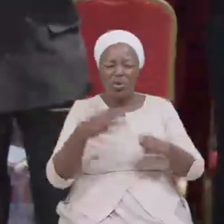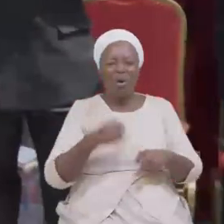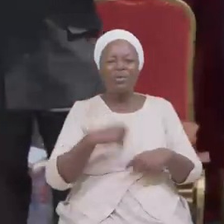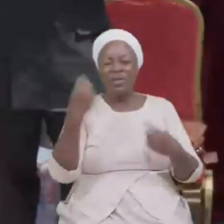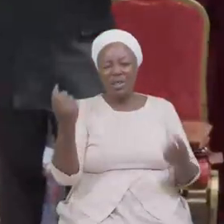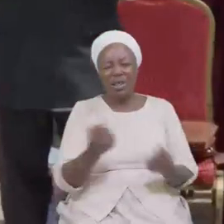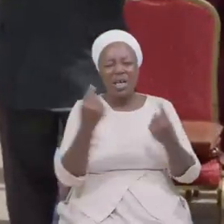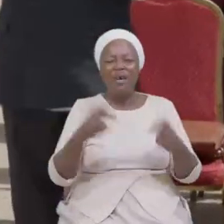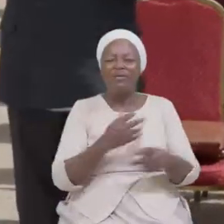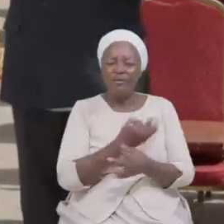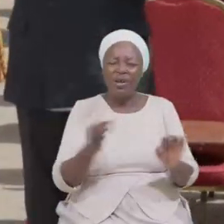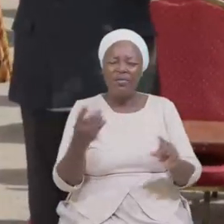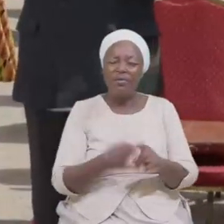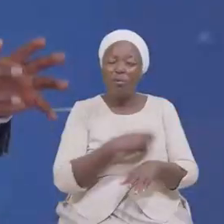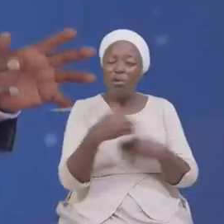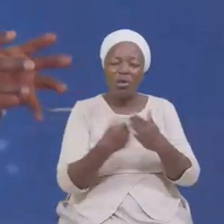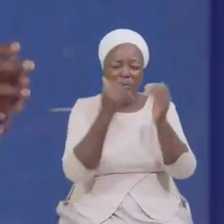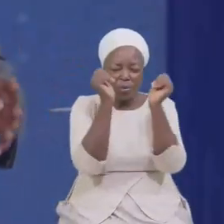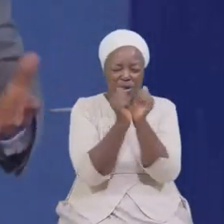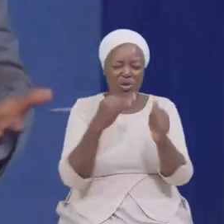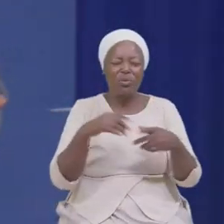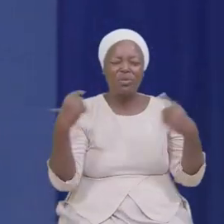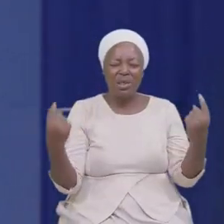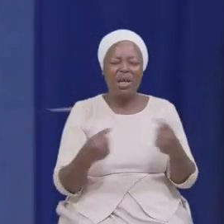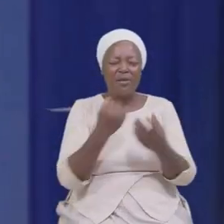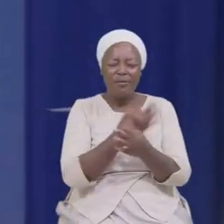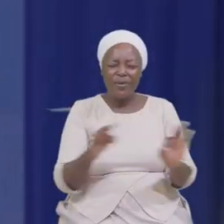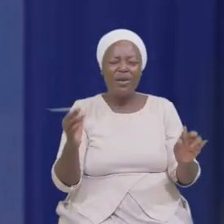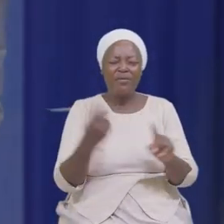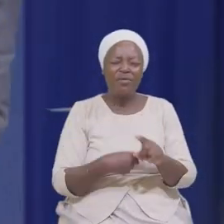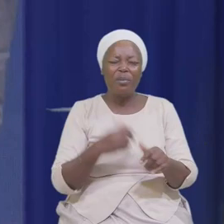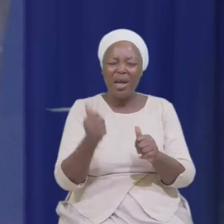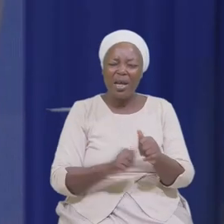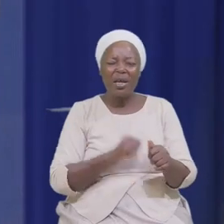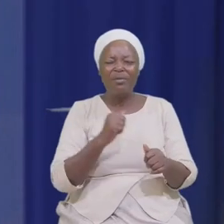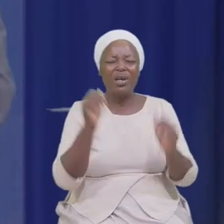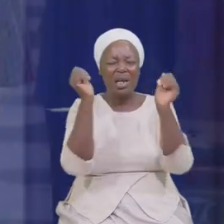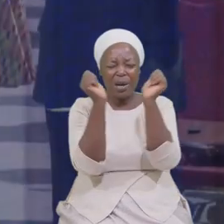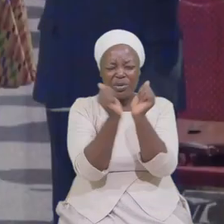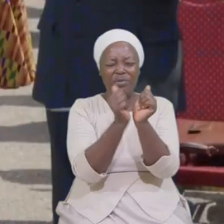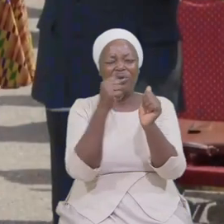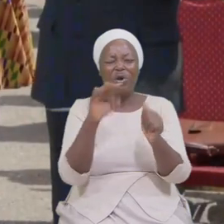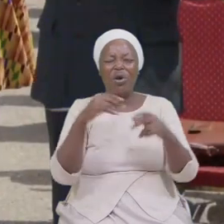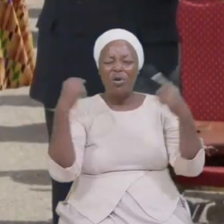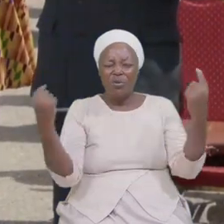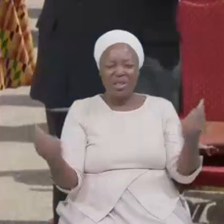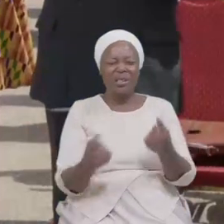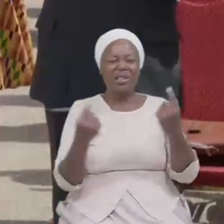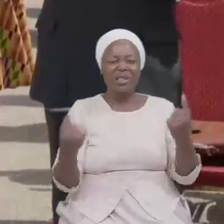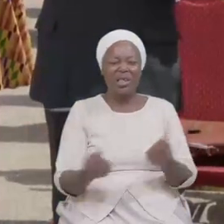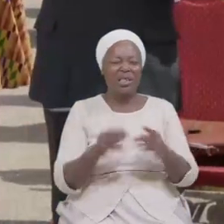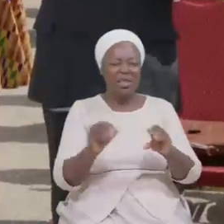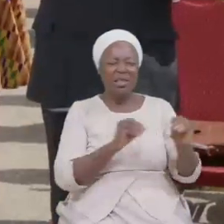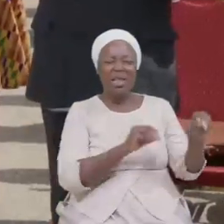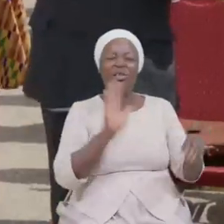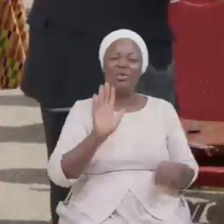free from every bondage of sin, and free from every captivity of sin. Set your people